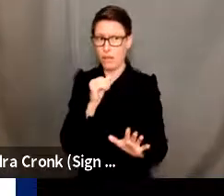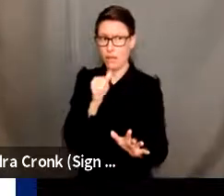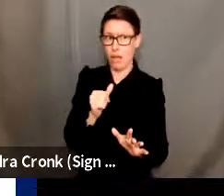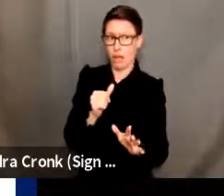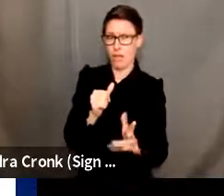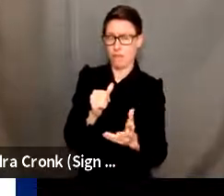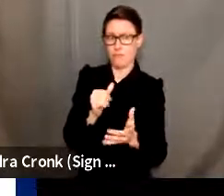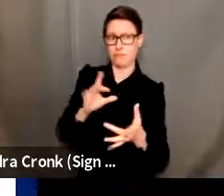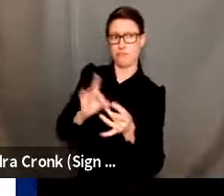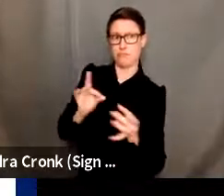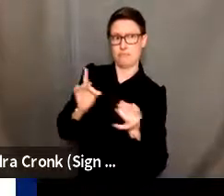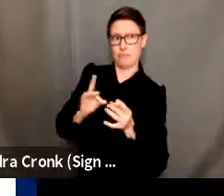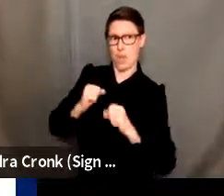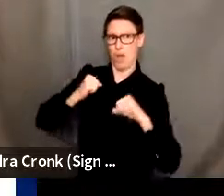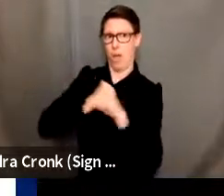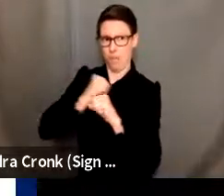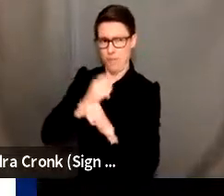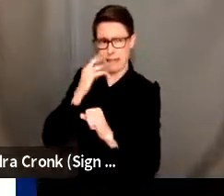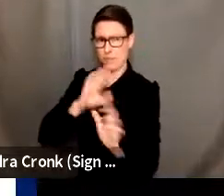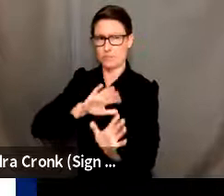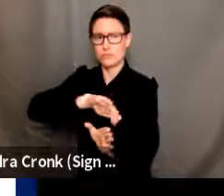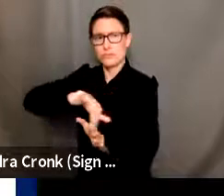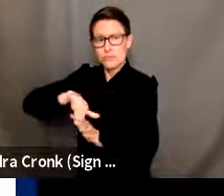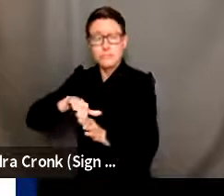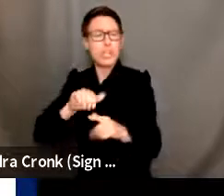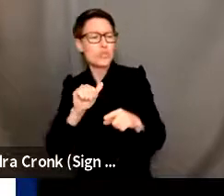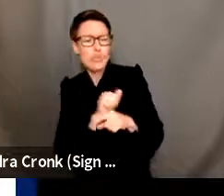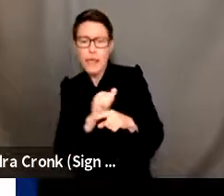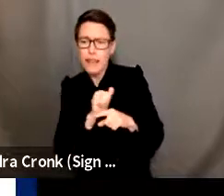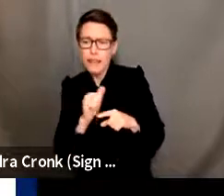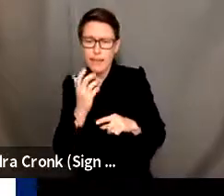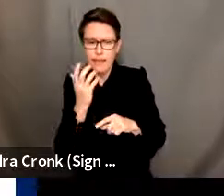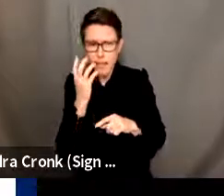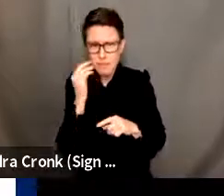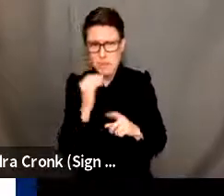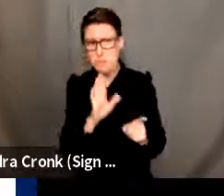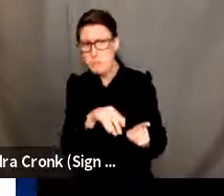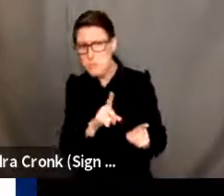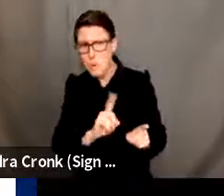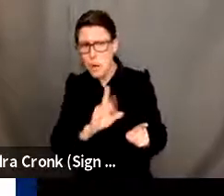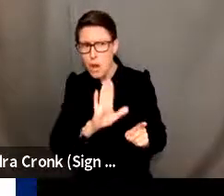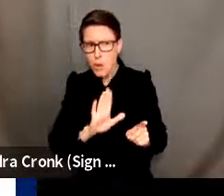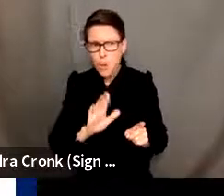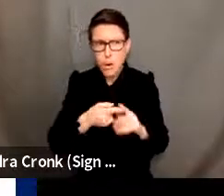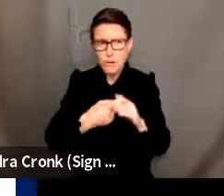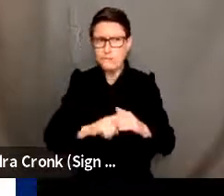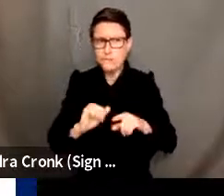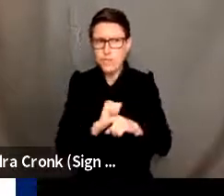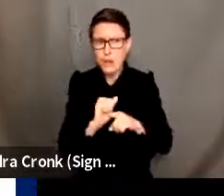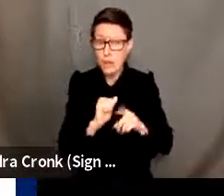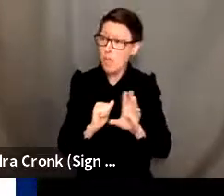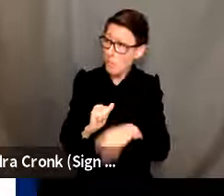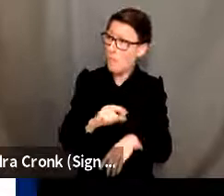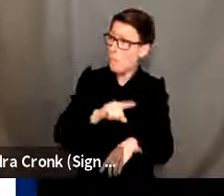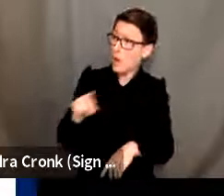the training experiences, and asked him where he had done his initial training. And he told me, I went over to Fort